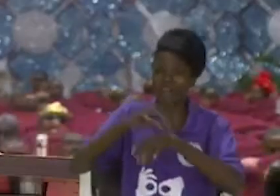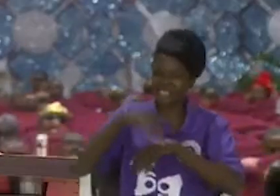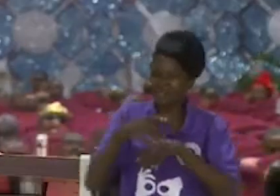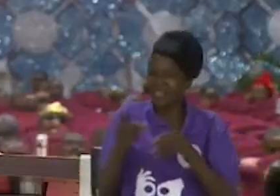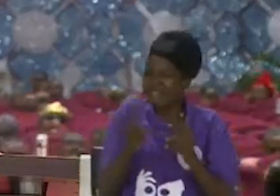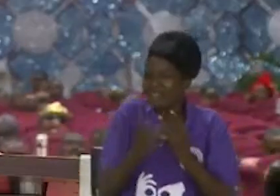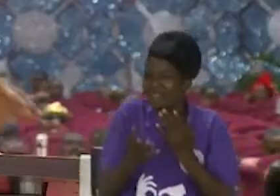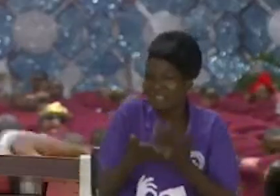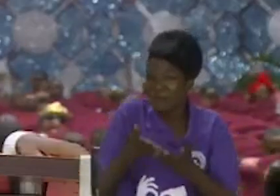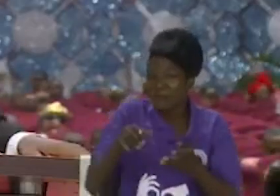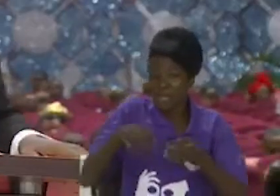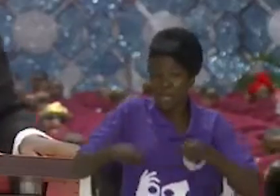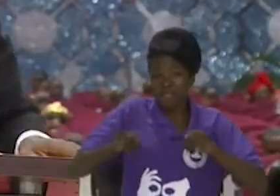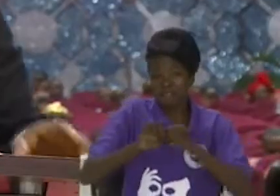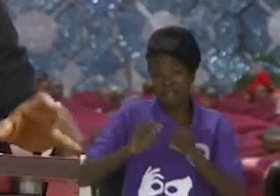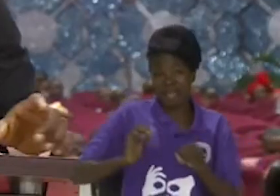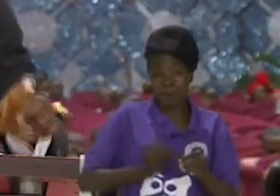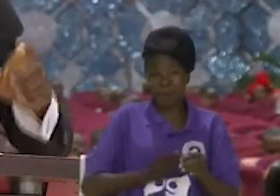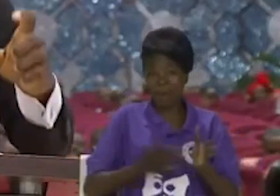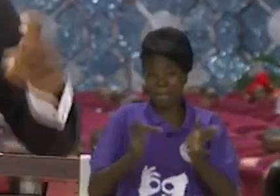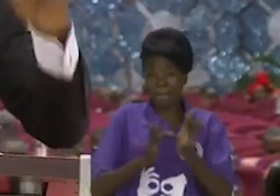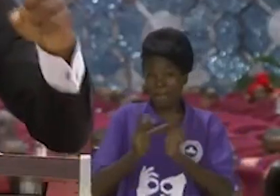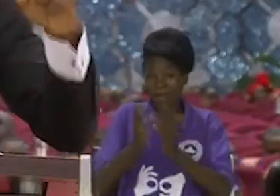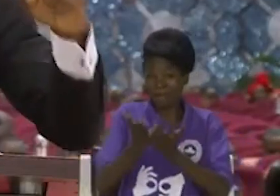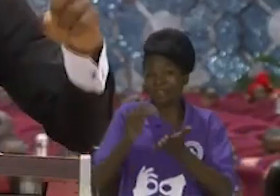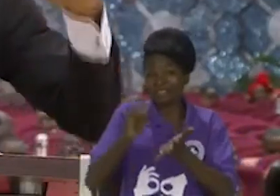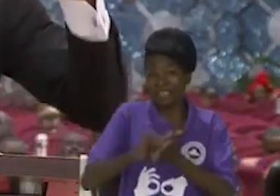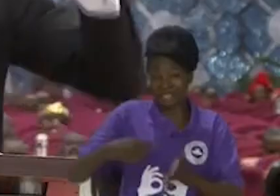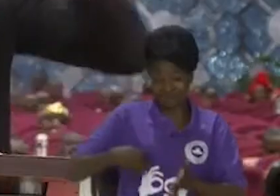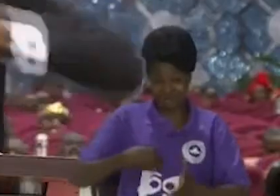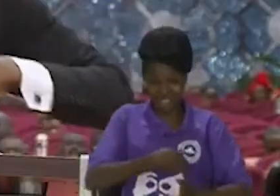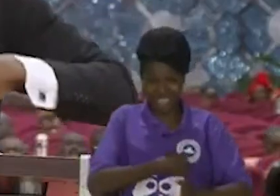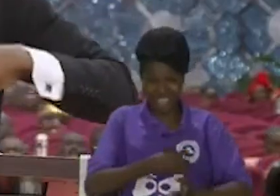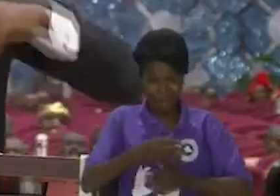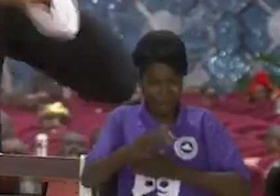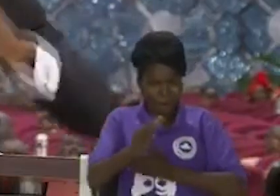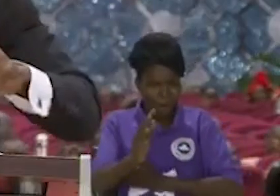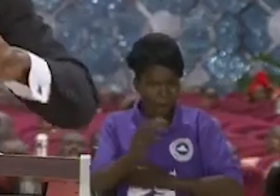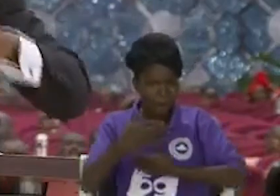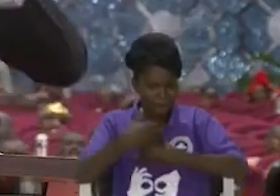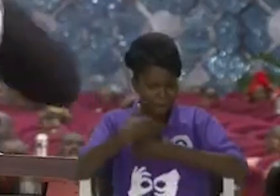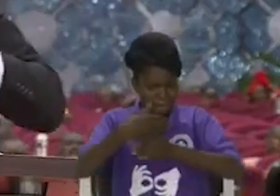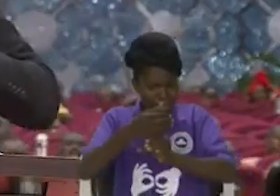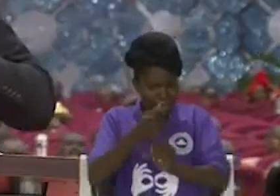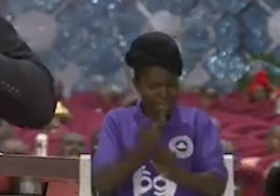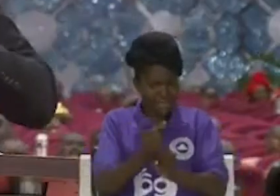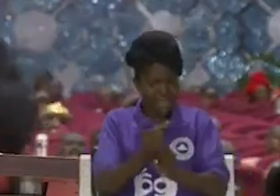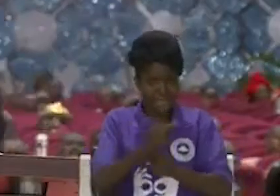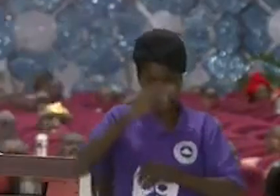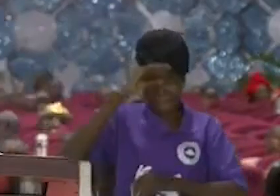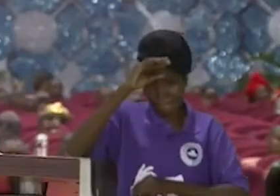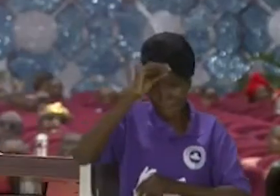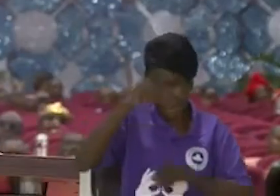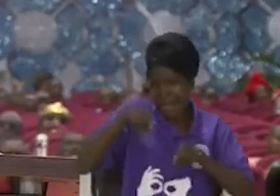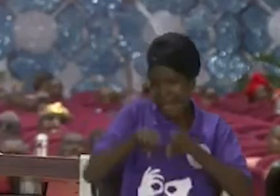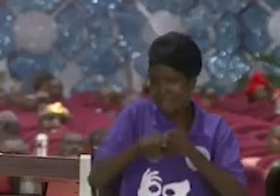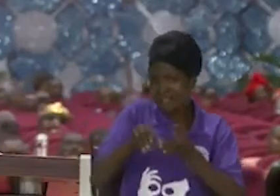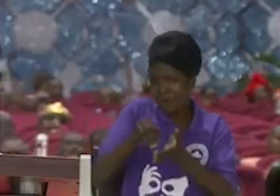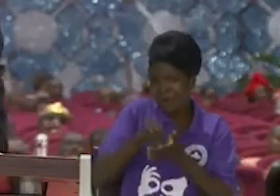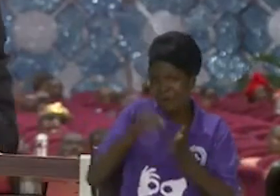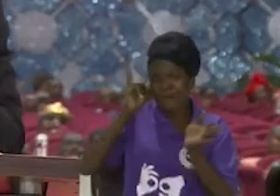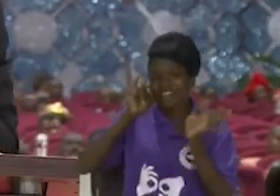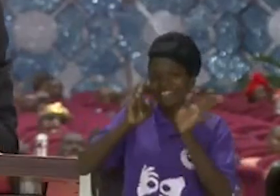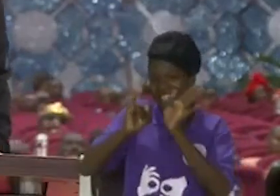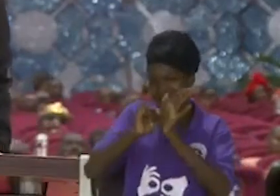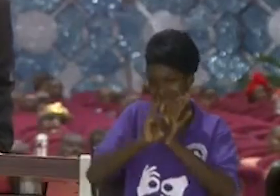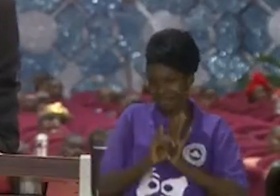Even in our Bible text that we read, the Bible said that God made man in his image after his likeness. So God was invariably